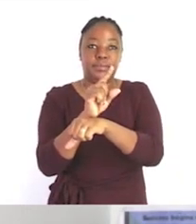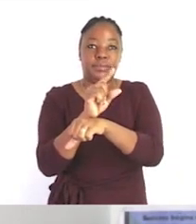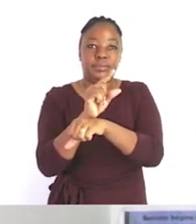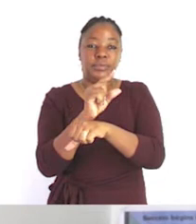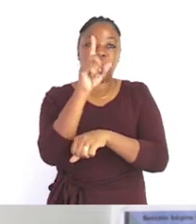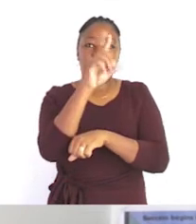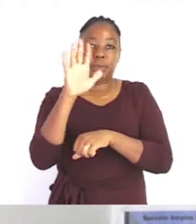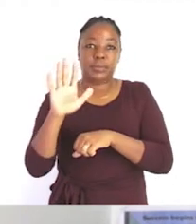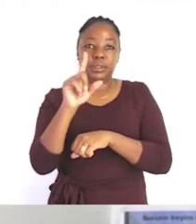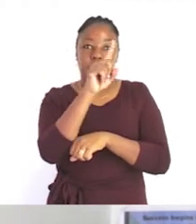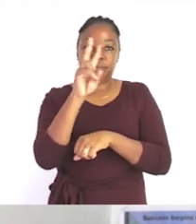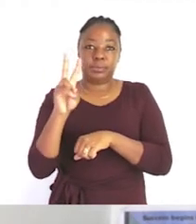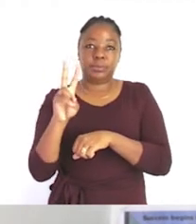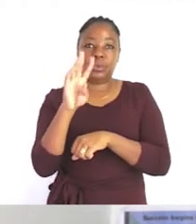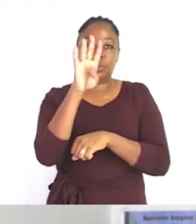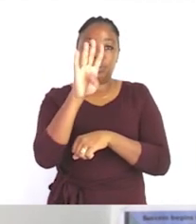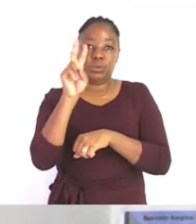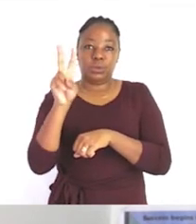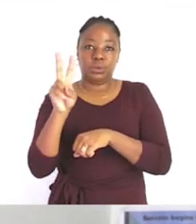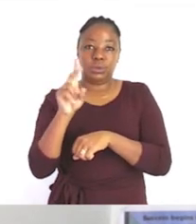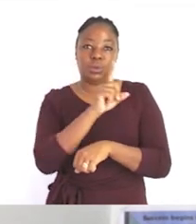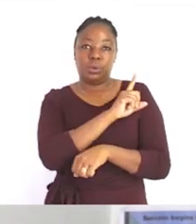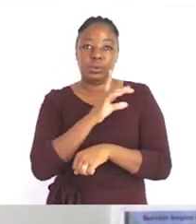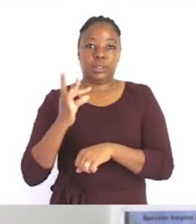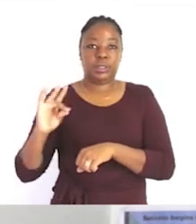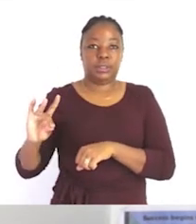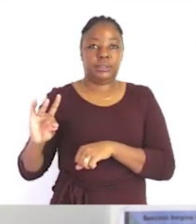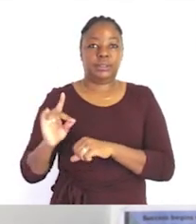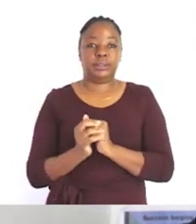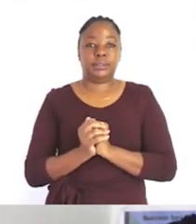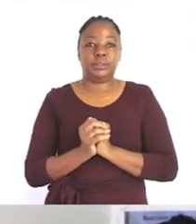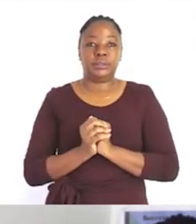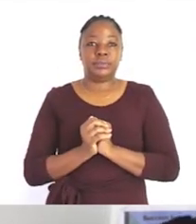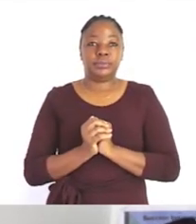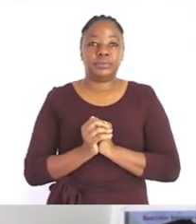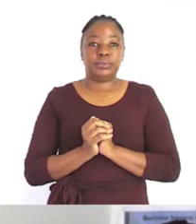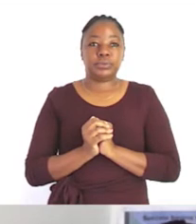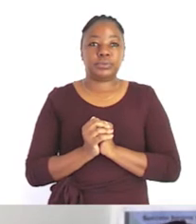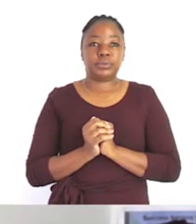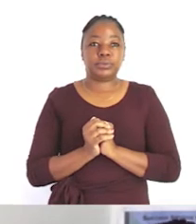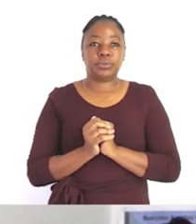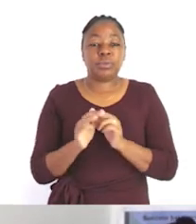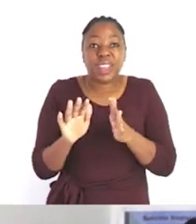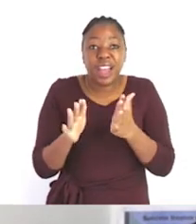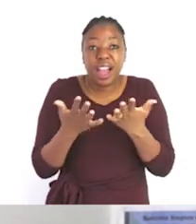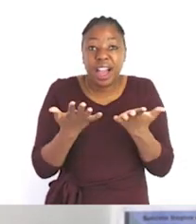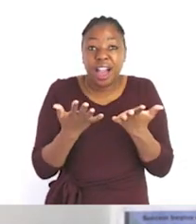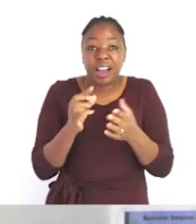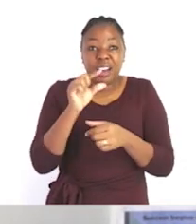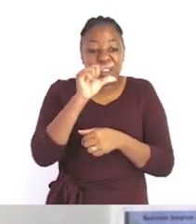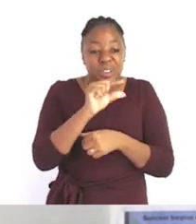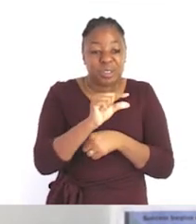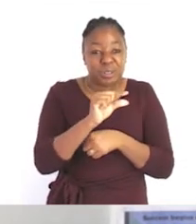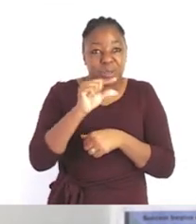15, 12, 42, and 18. Now, how do we check which one